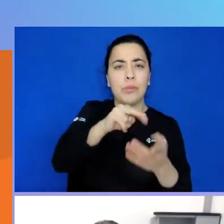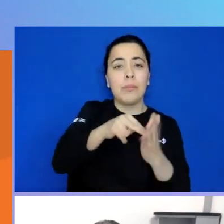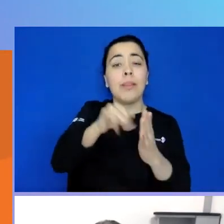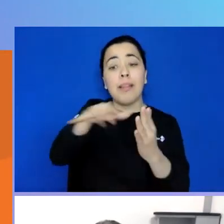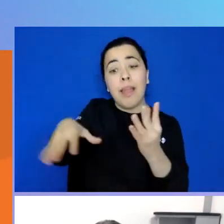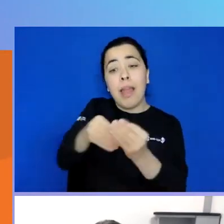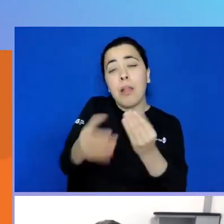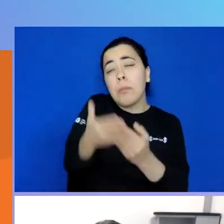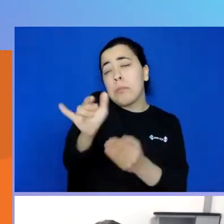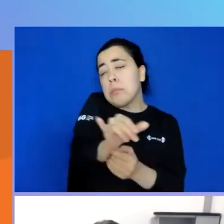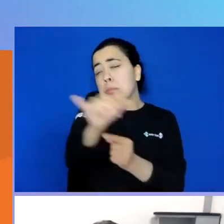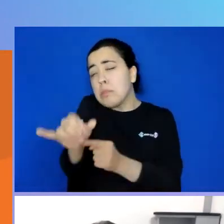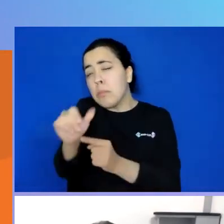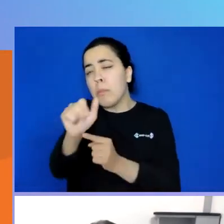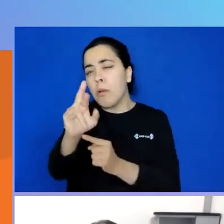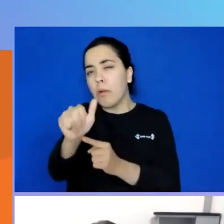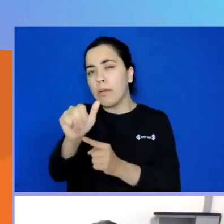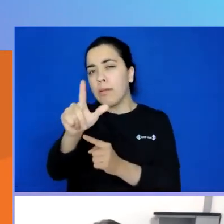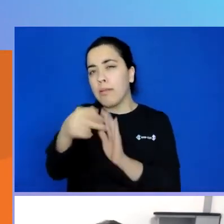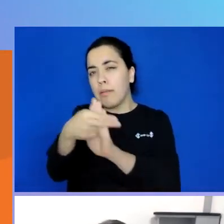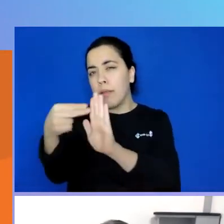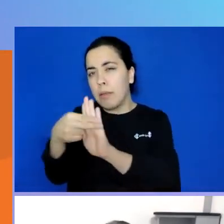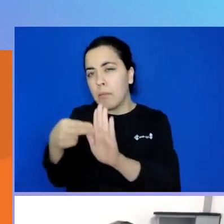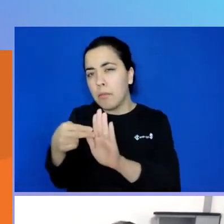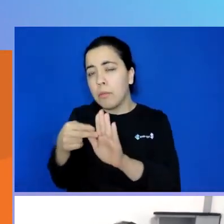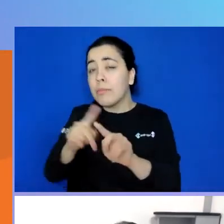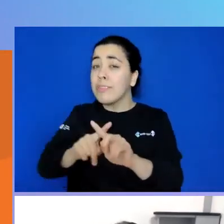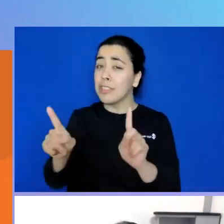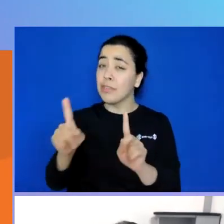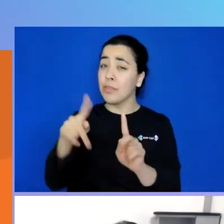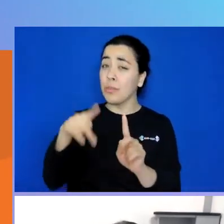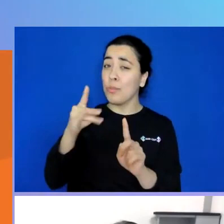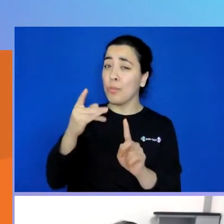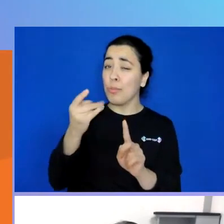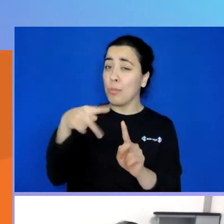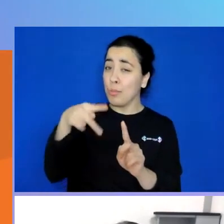labels, but that has slightly different properties.